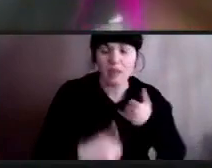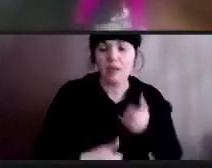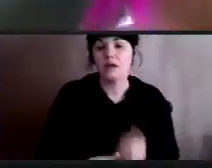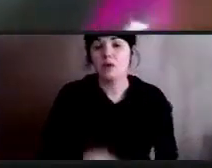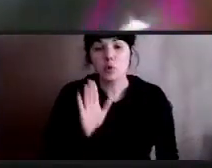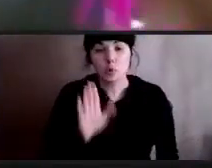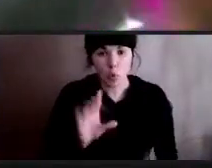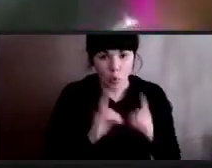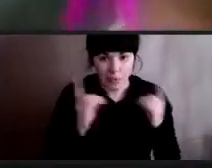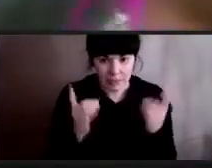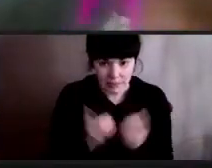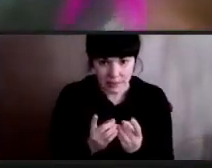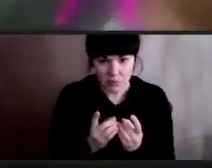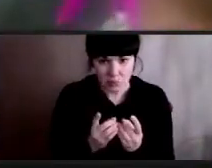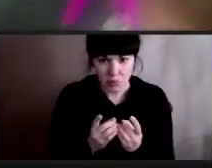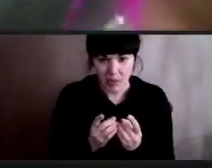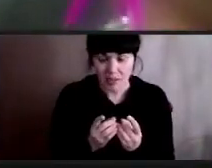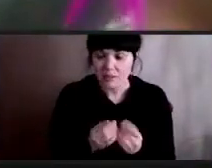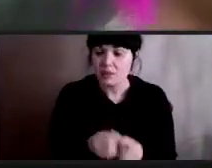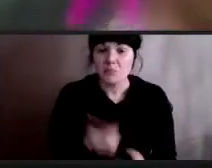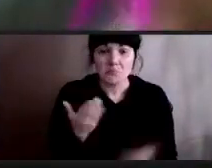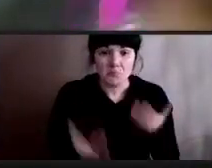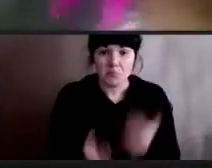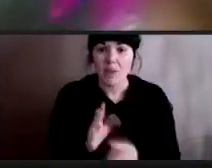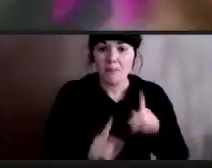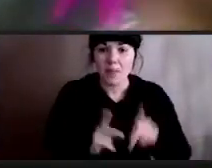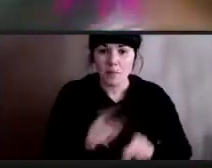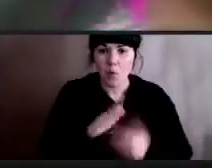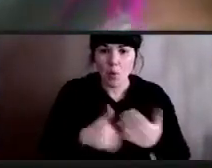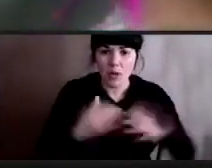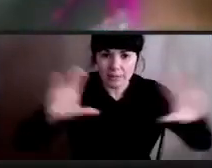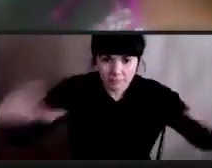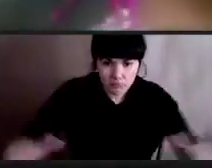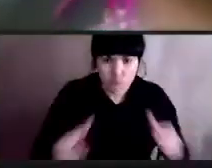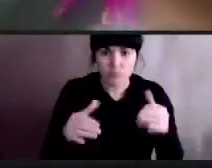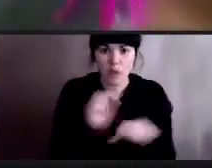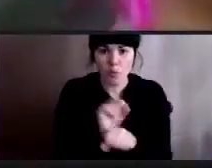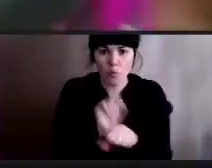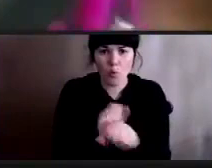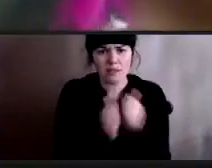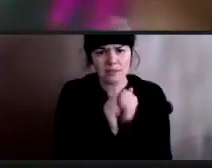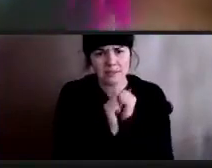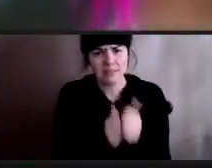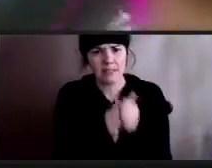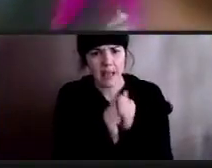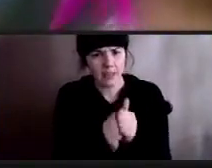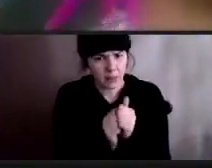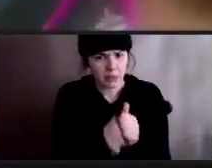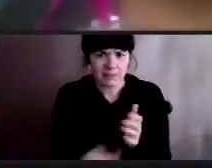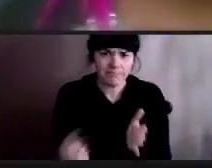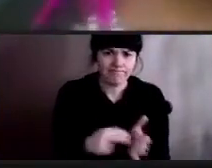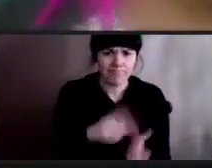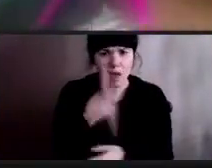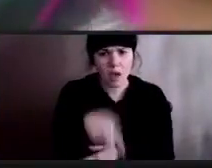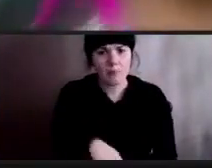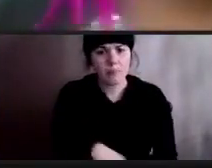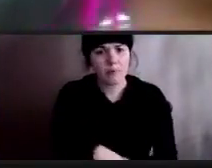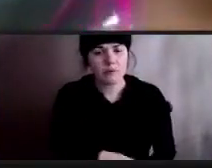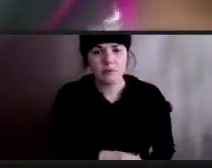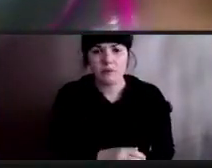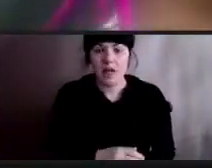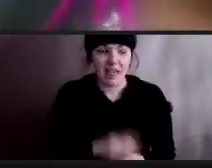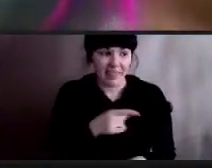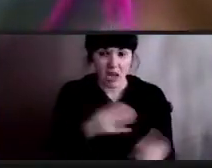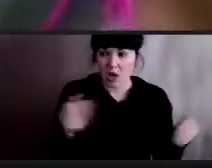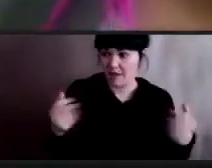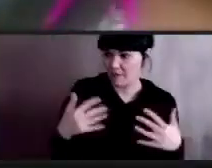know that they're not going to be elected. They fear not being reelected, and this is not a game. This is not about one side or the